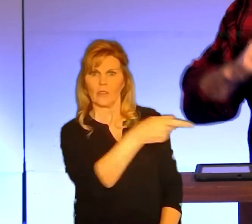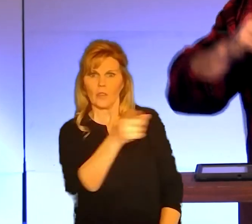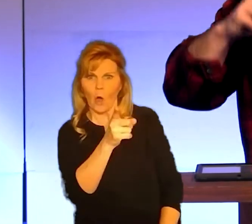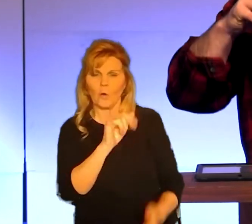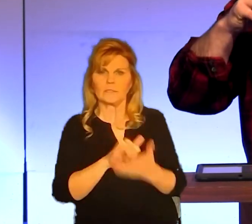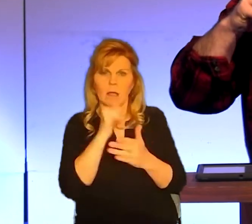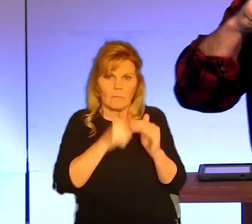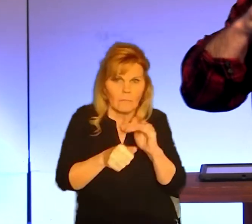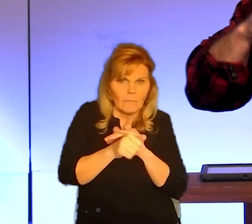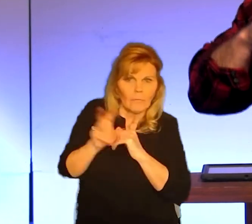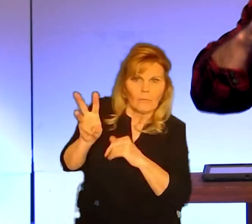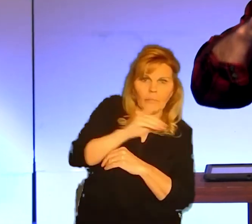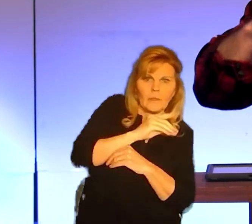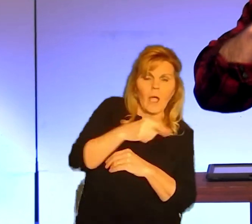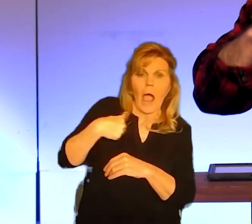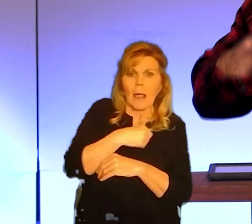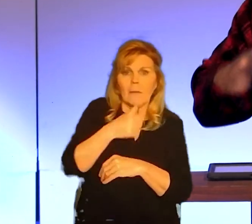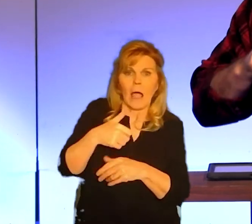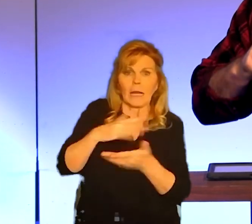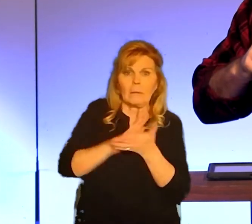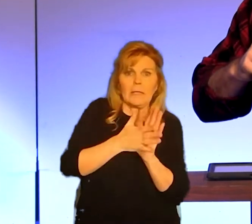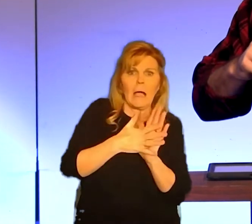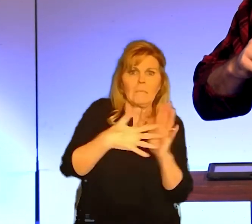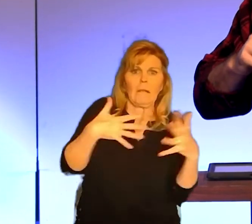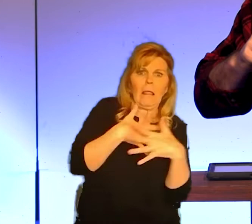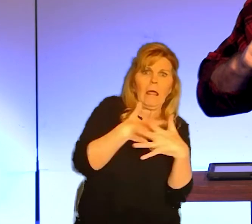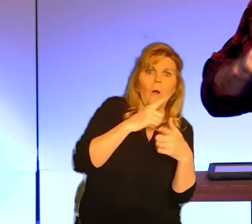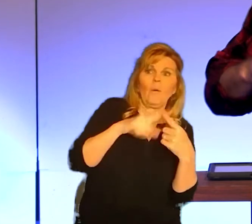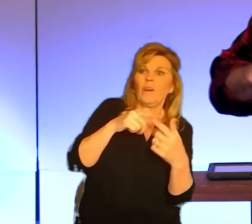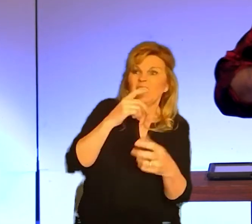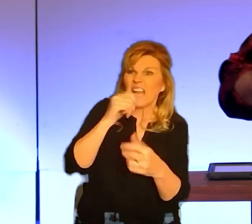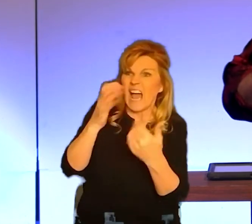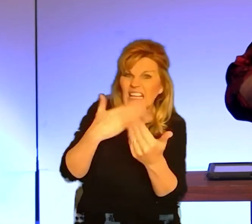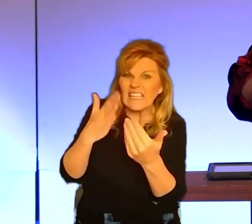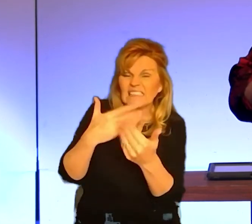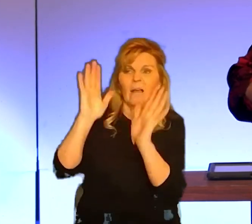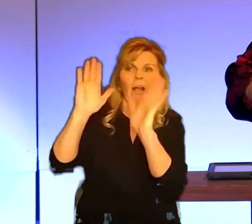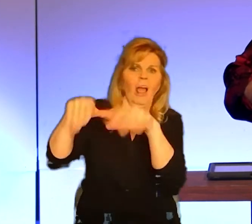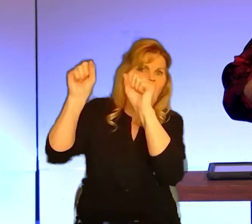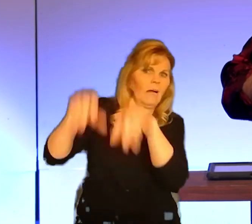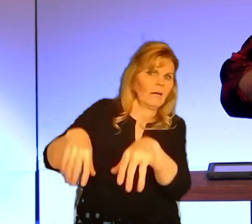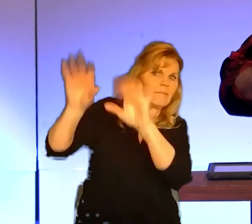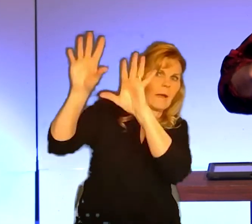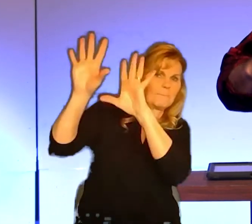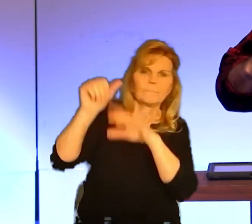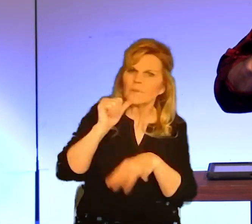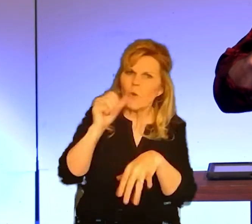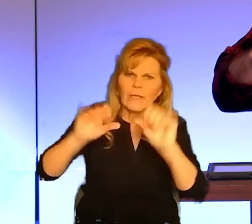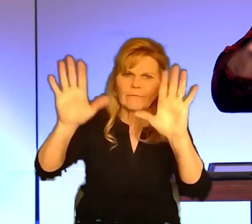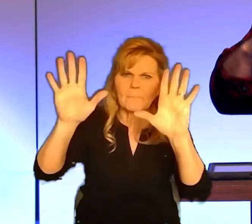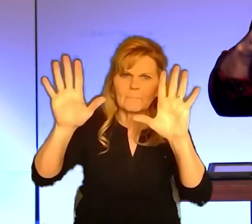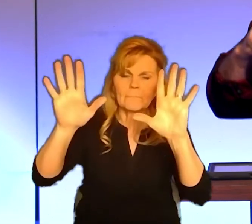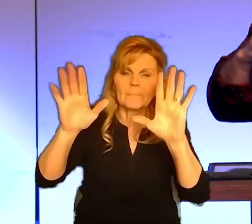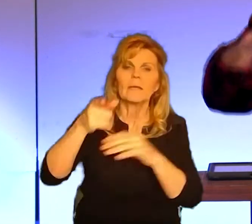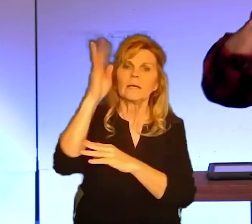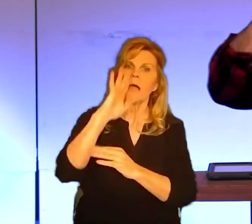I'm not going to wuss out when it gets hard. I'm not going to back away from this battle. God wants to build confidence in